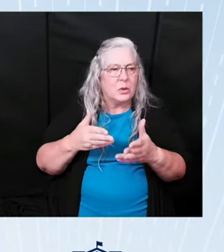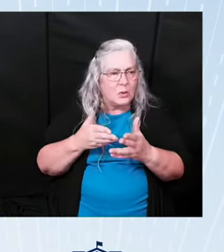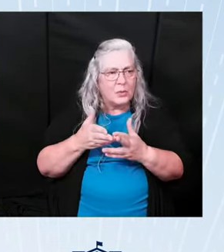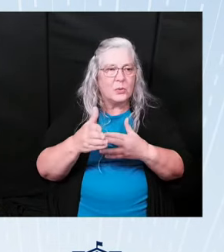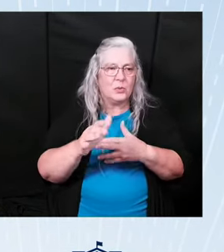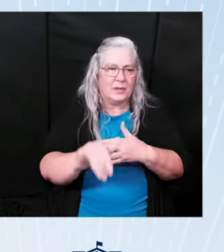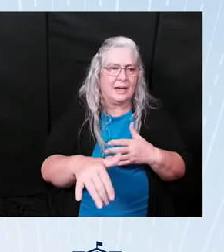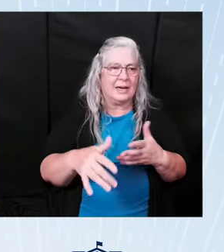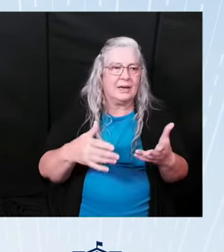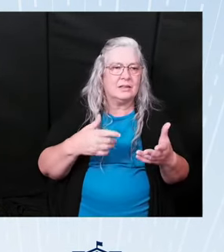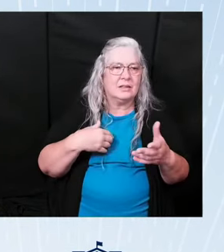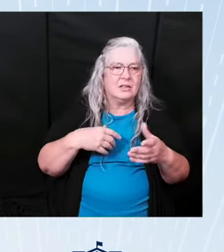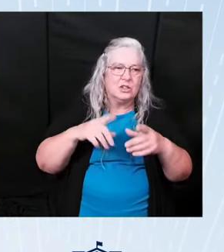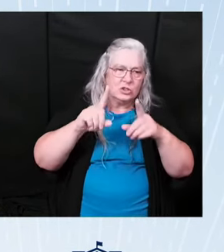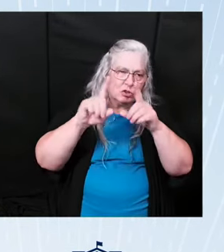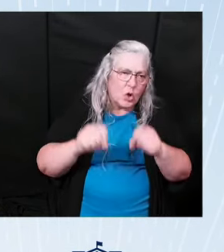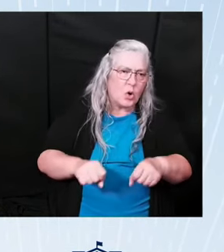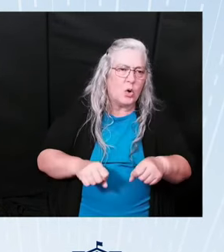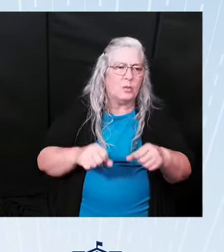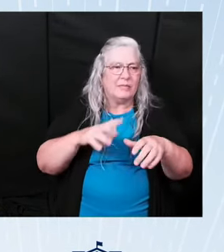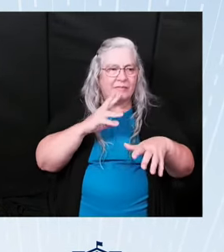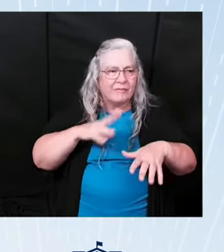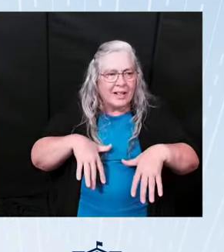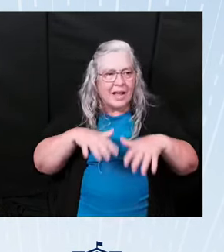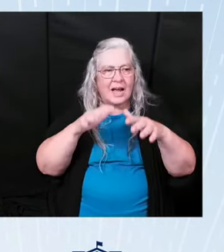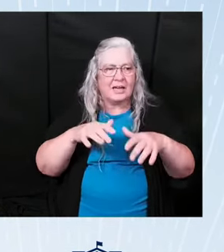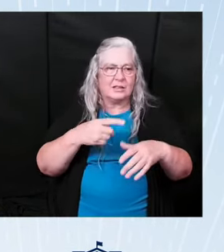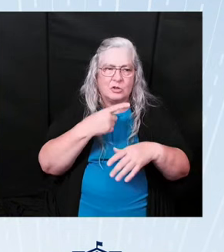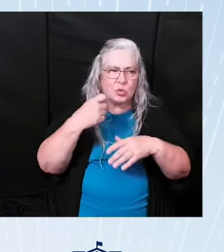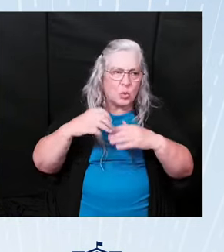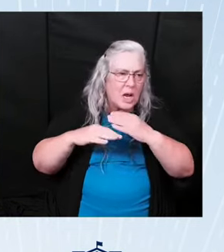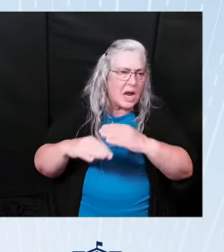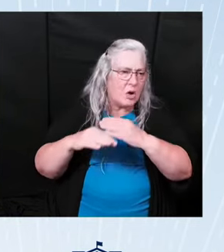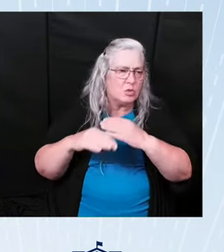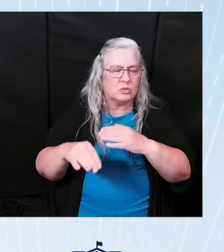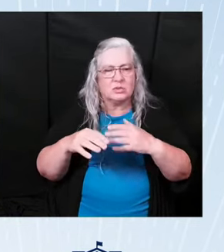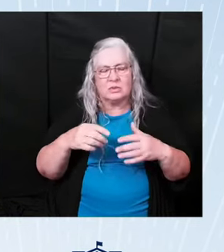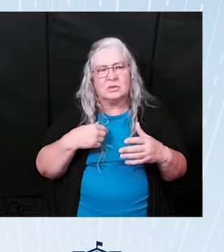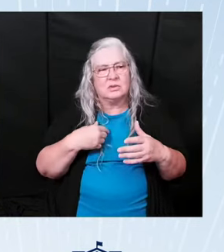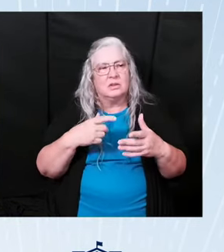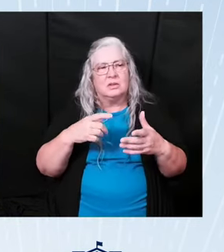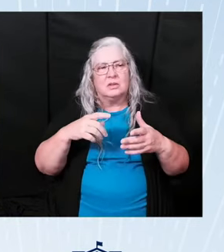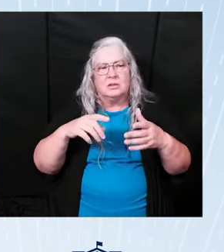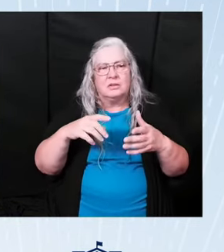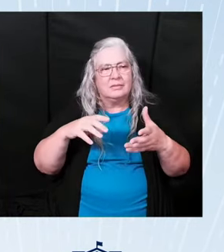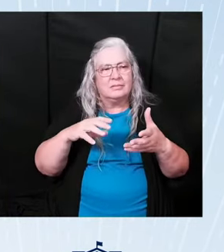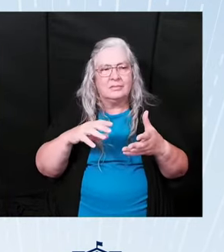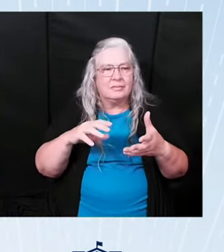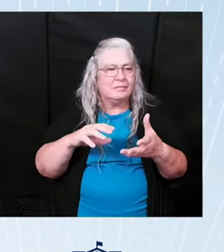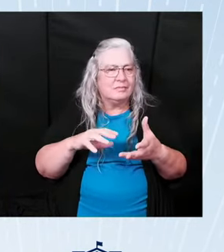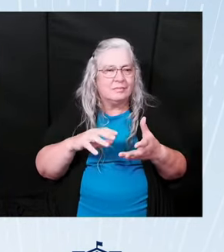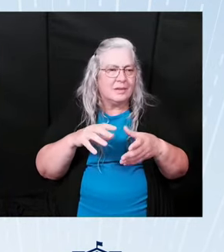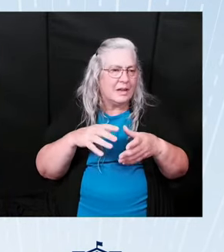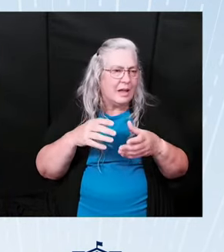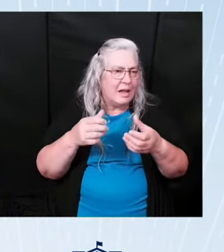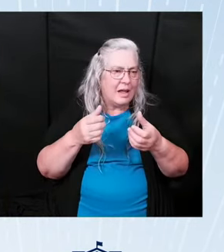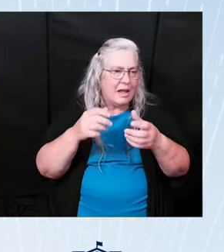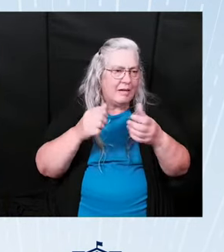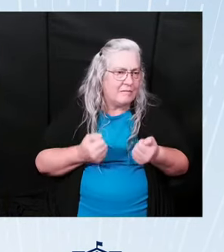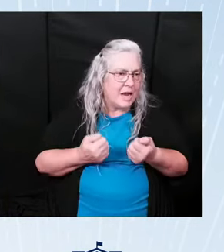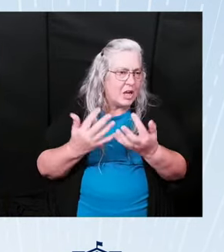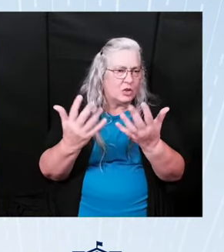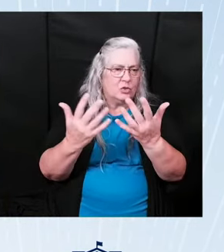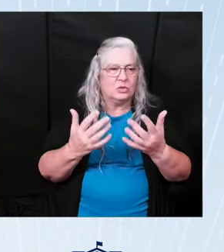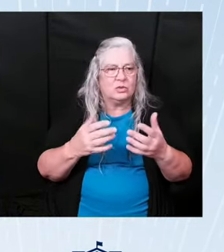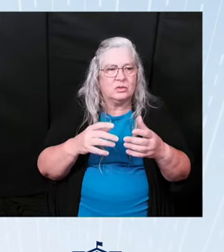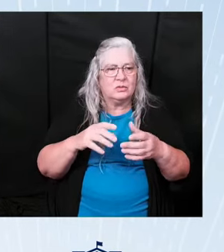our communities, and he understands the critical importance of all of us standing together in face of those threats. And that's why